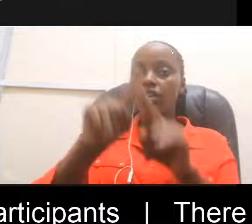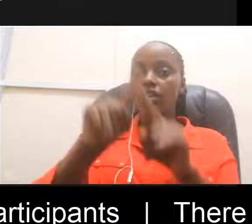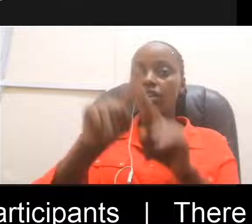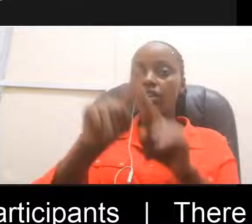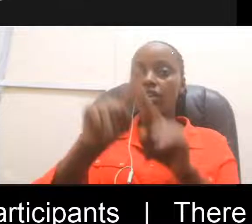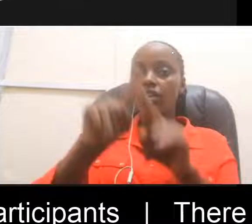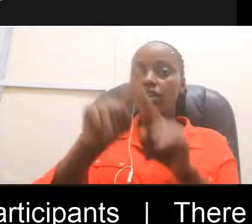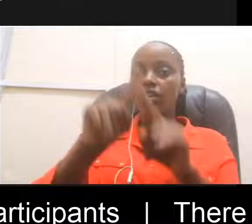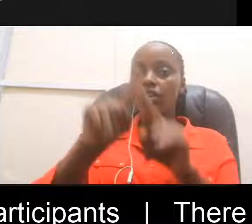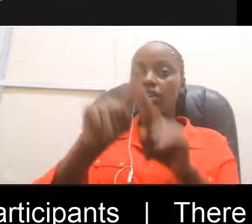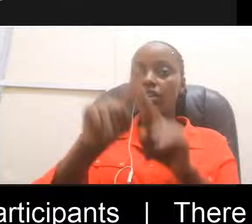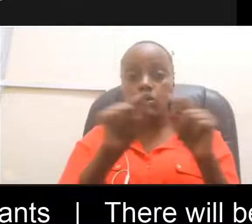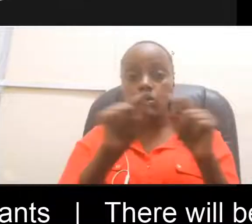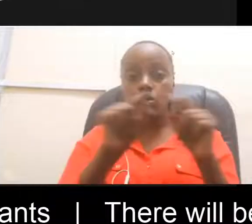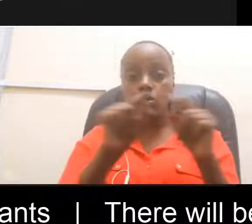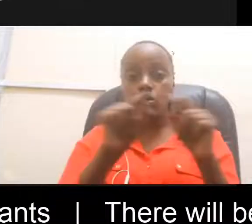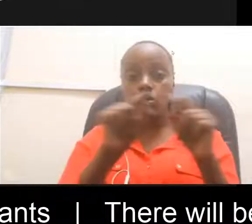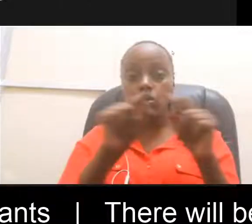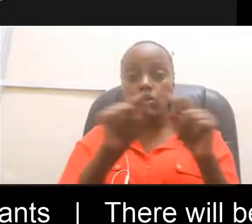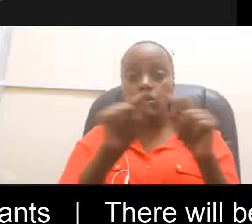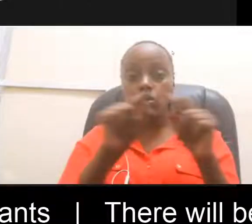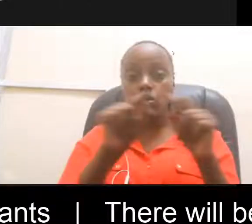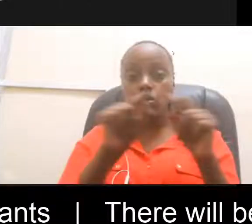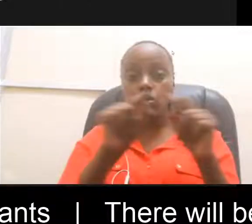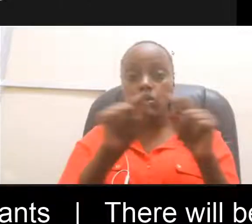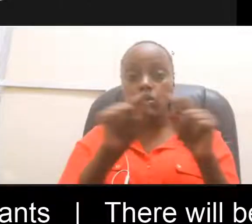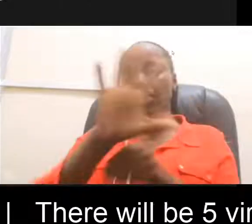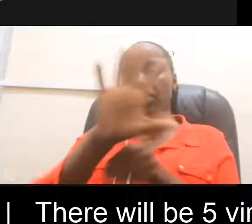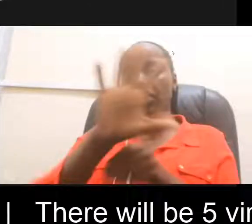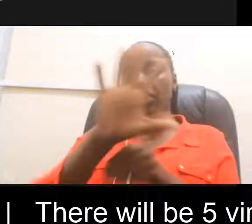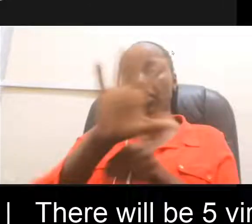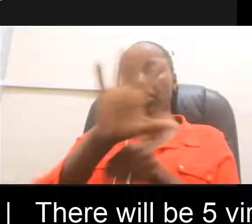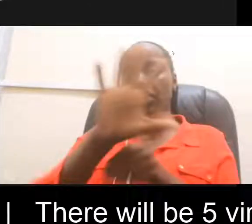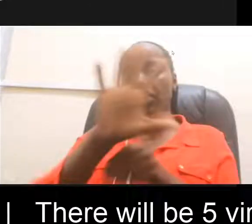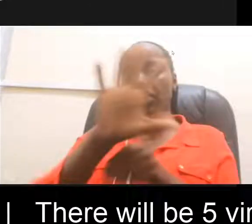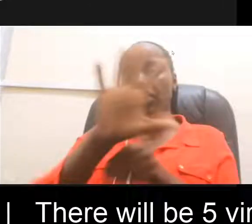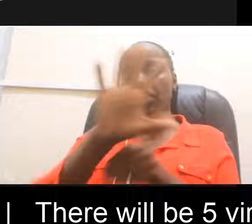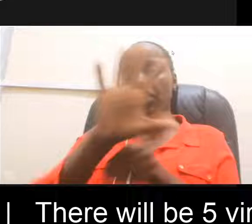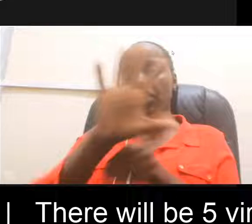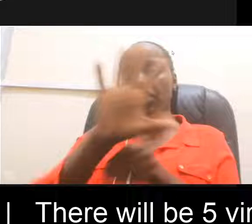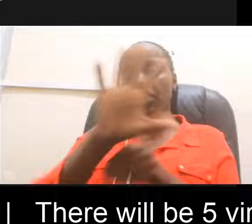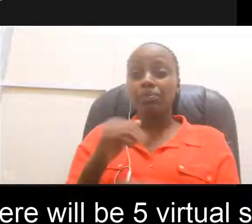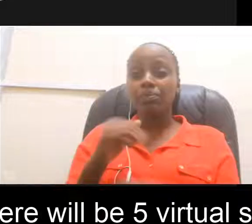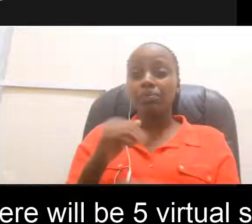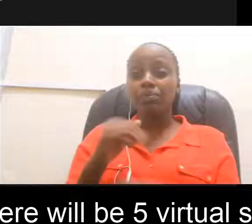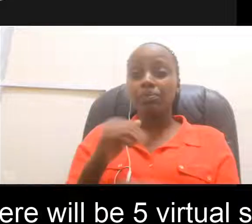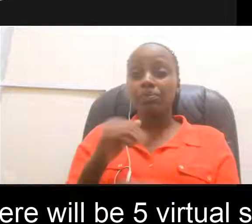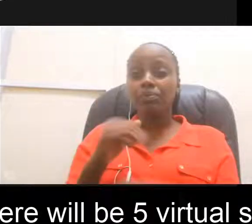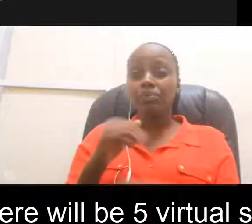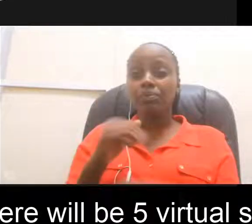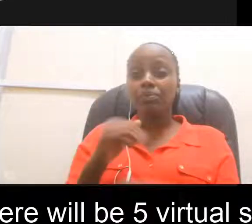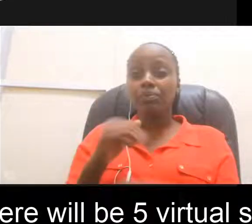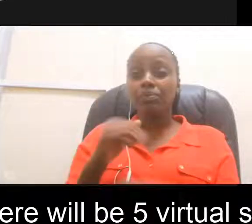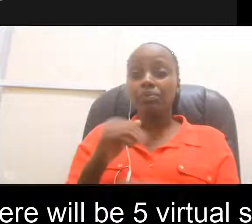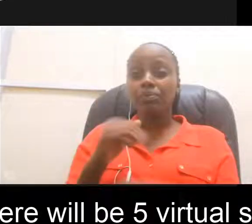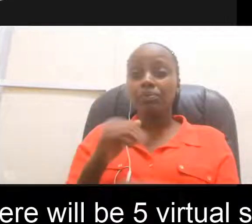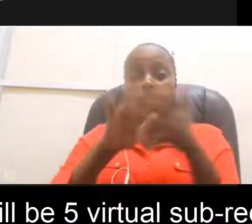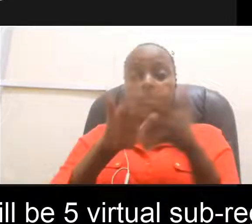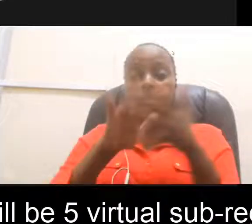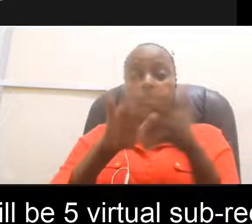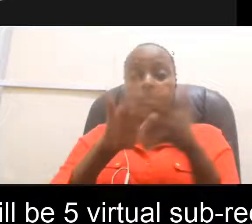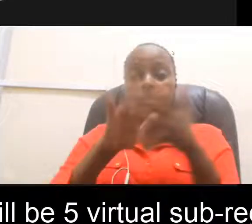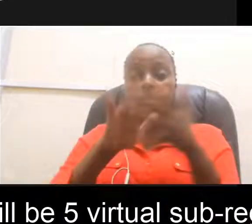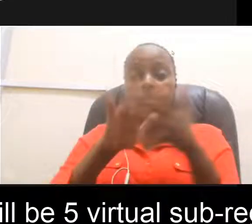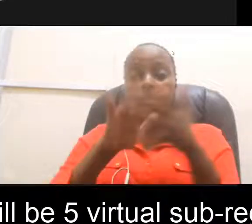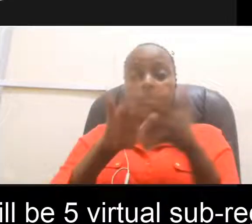and throughout the continent to make sure that the aspirations set out in the Charter are